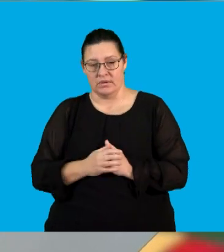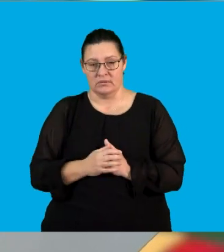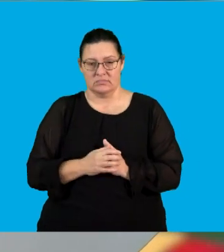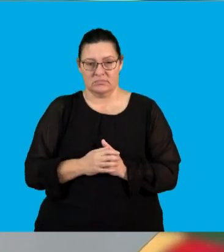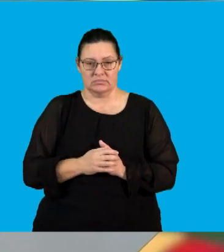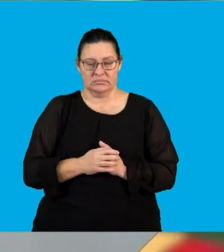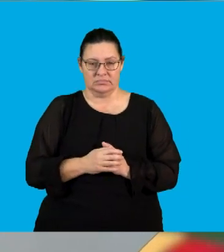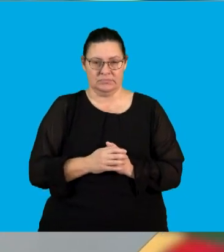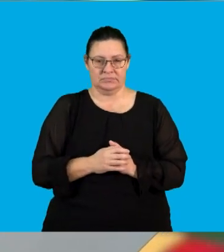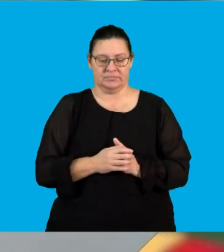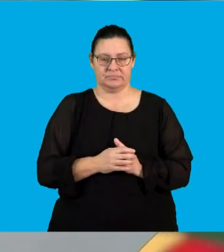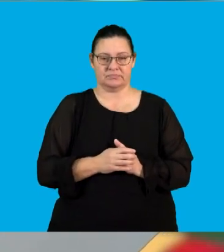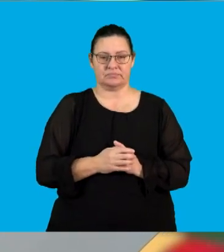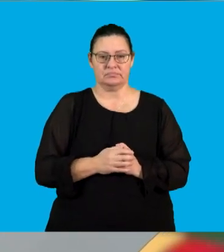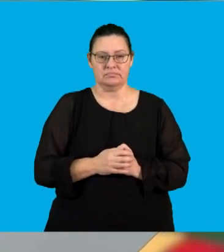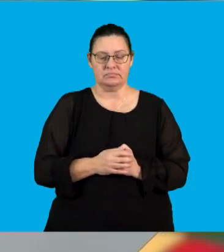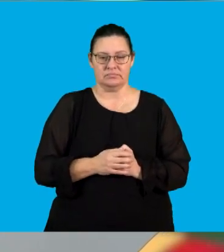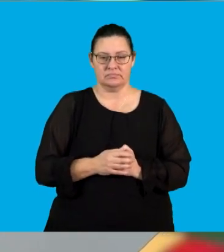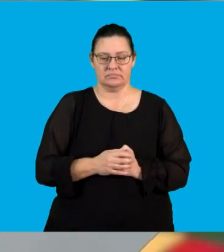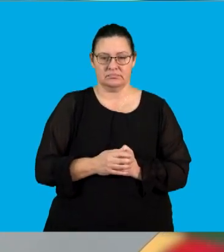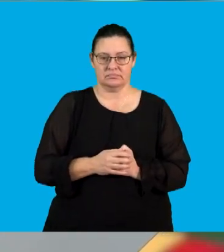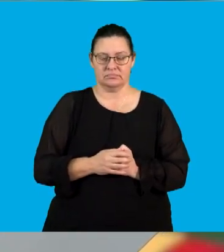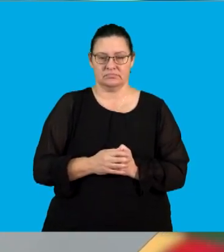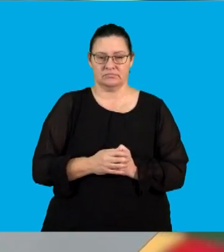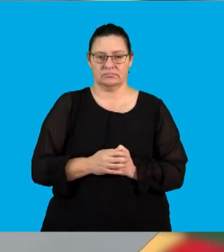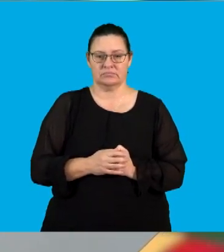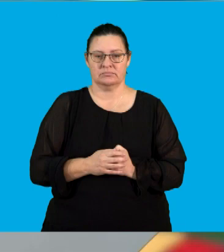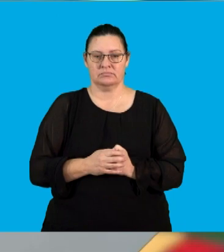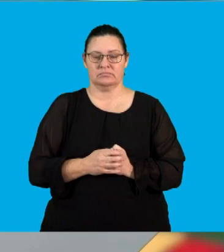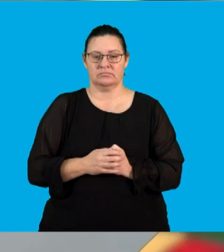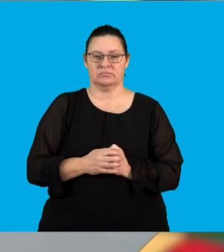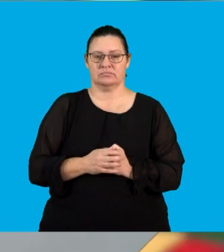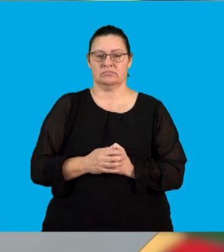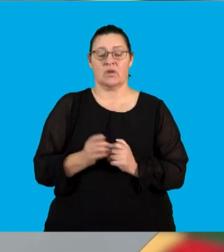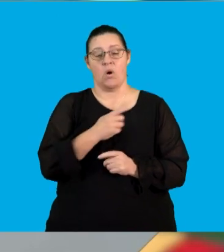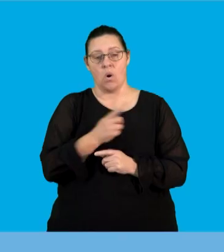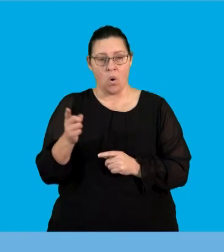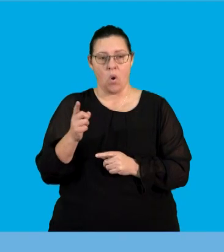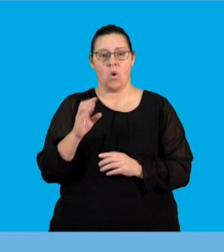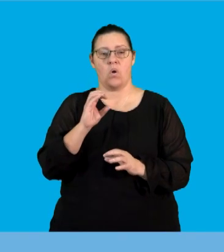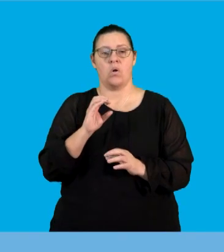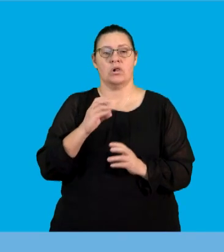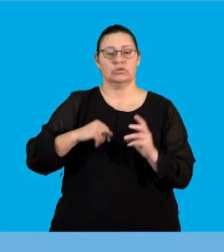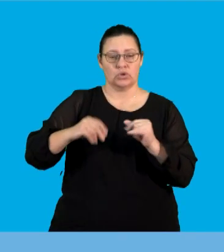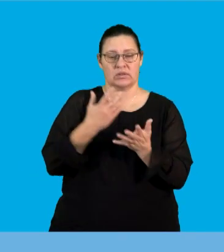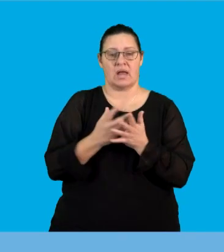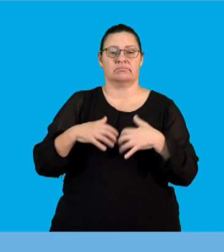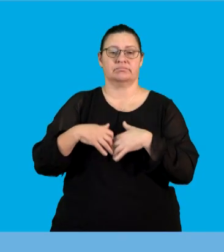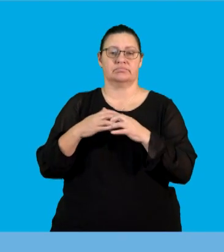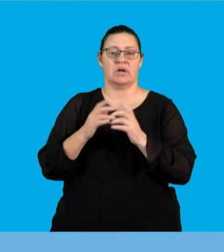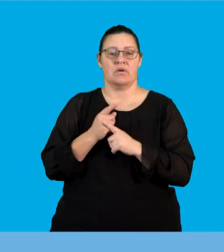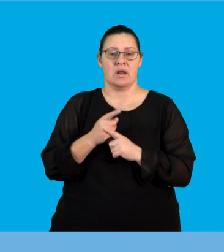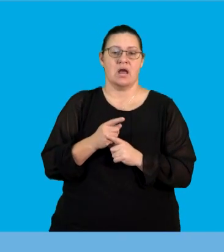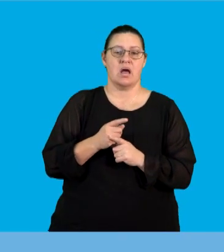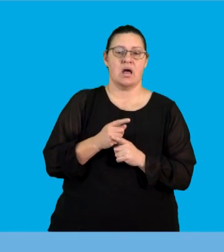7. And if the pH is above 7, it's basic, or it's a base. Now, that all salts can be produced from the reaction between an